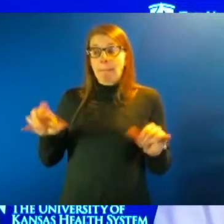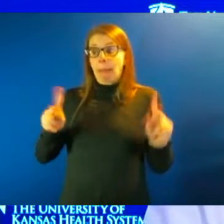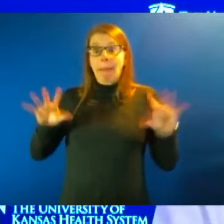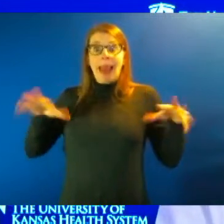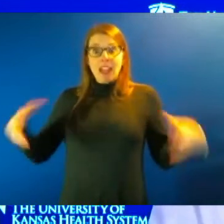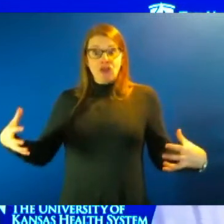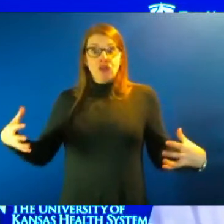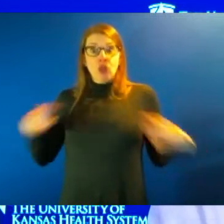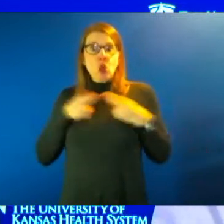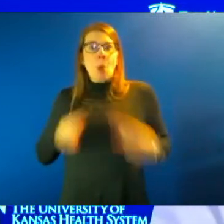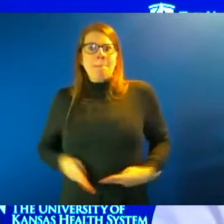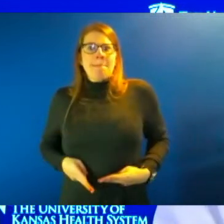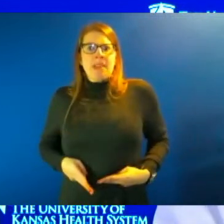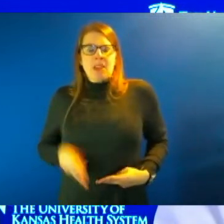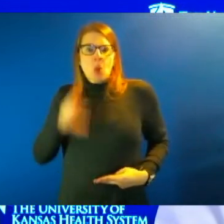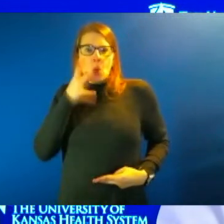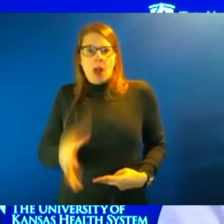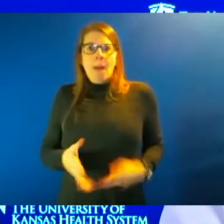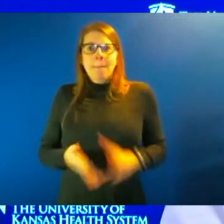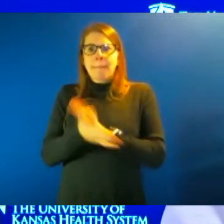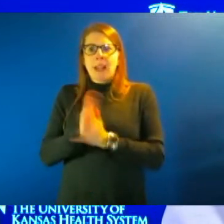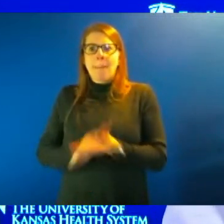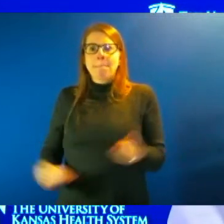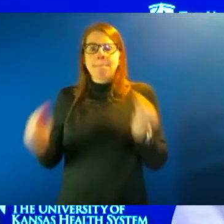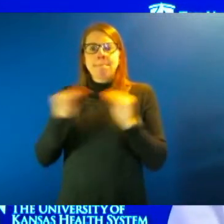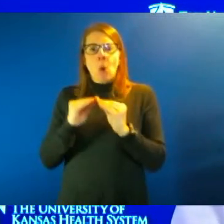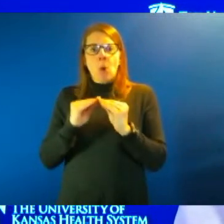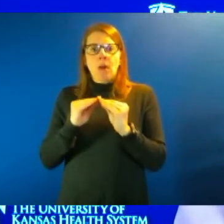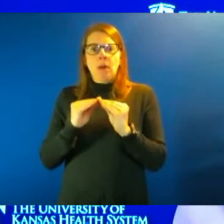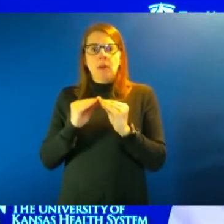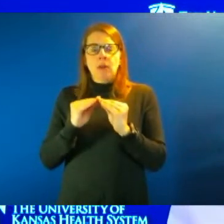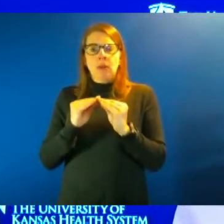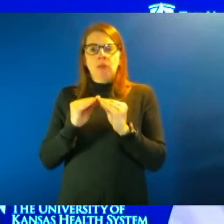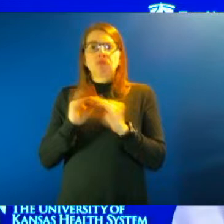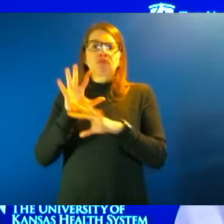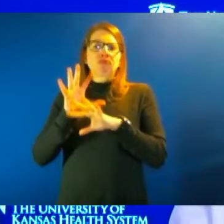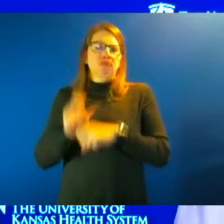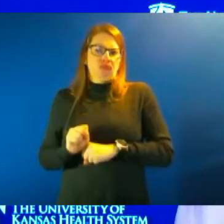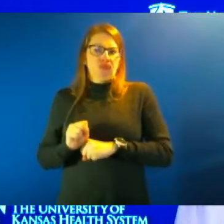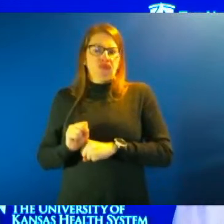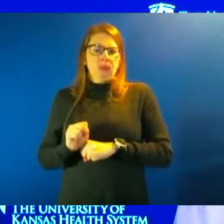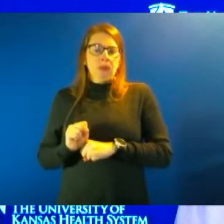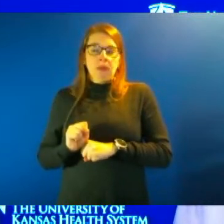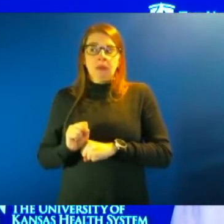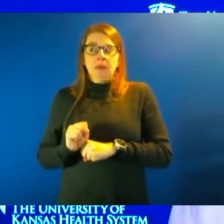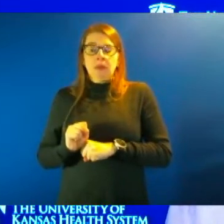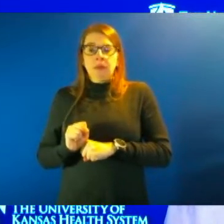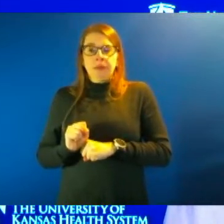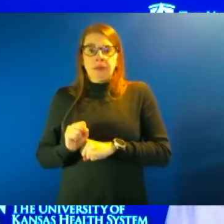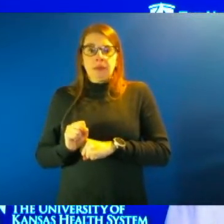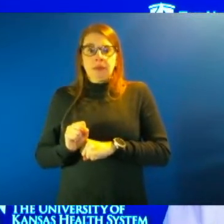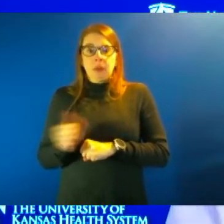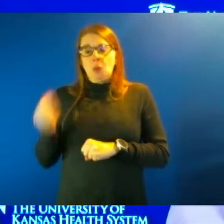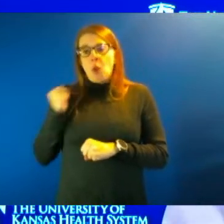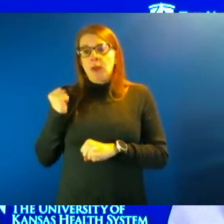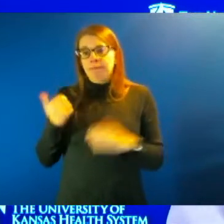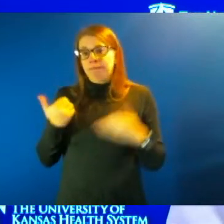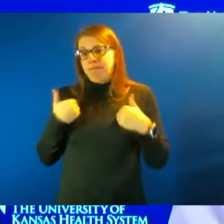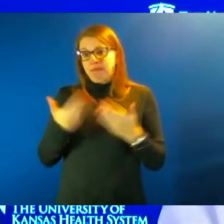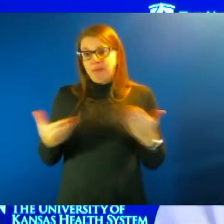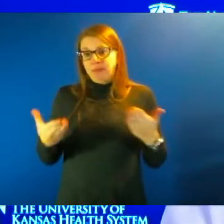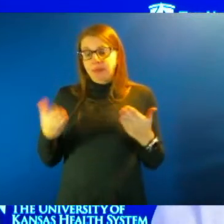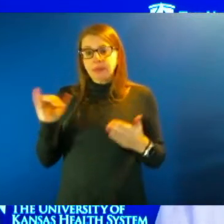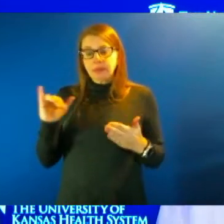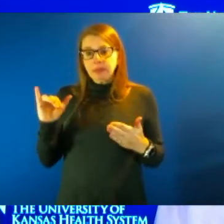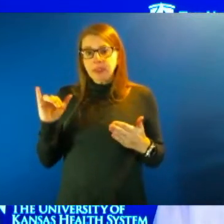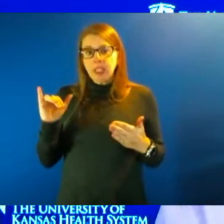species, will become more used to it, and we won't have those things like we have the cytokine storm.